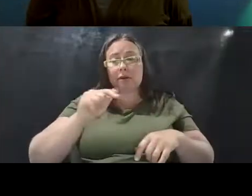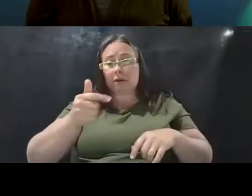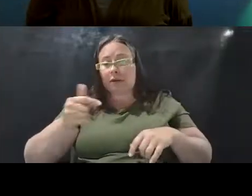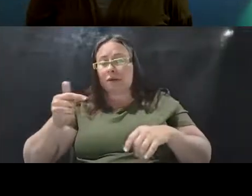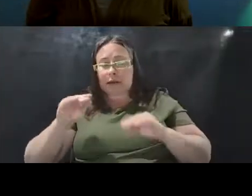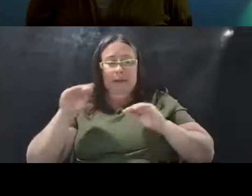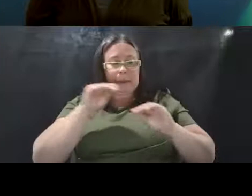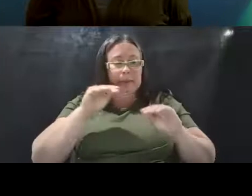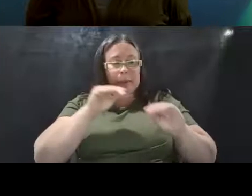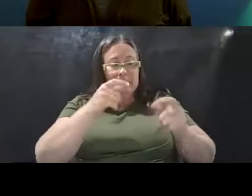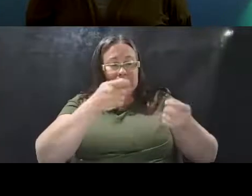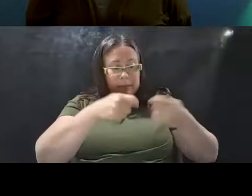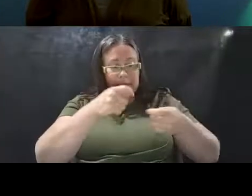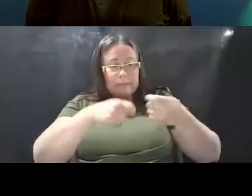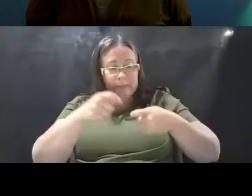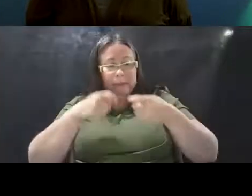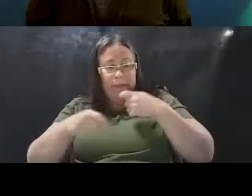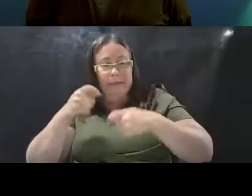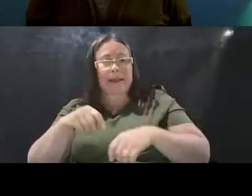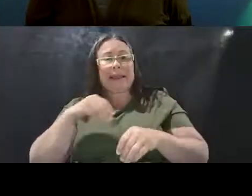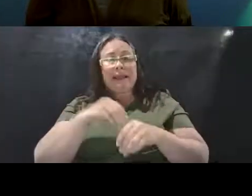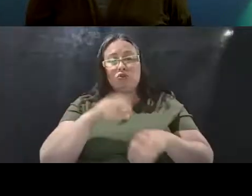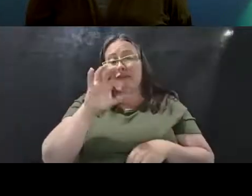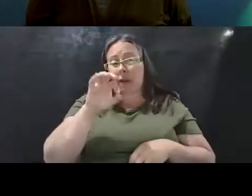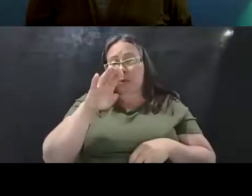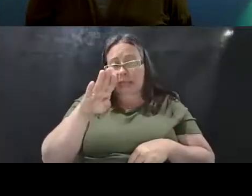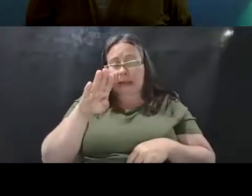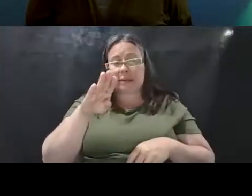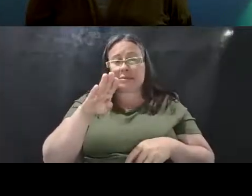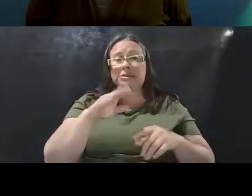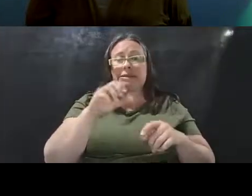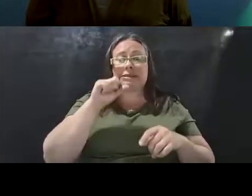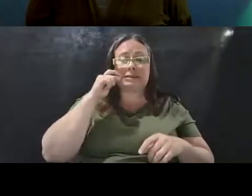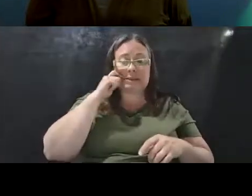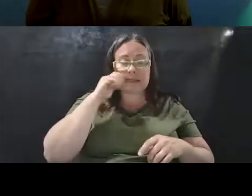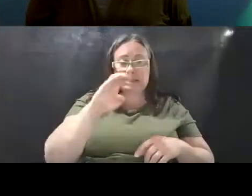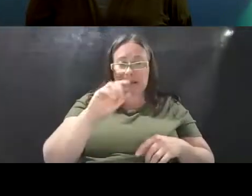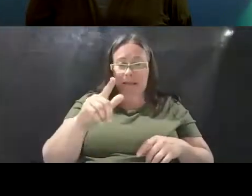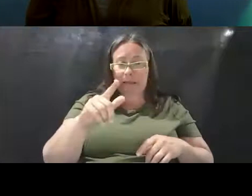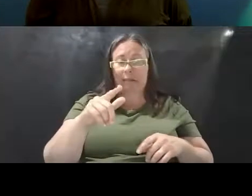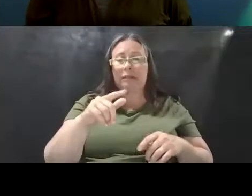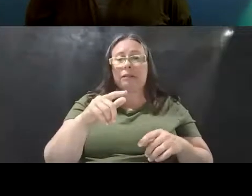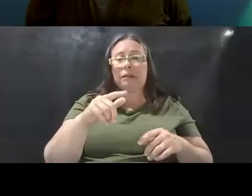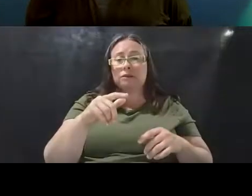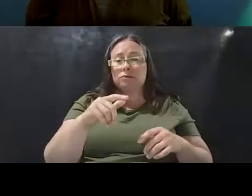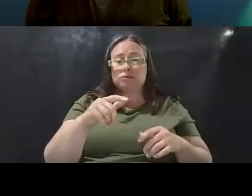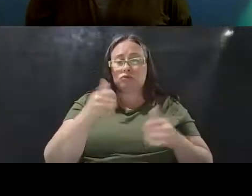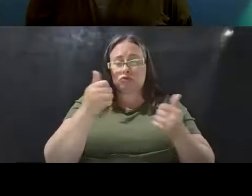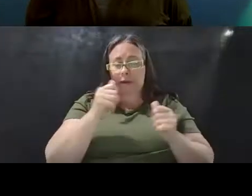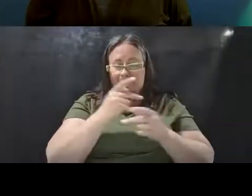back into a skin cell, a fibroblast from the mouse, to see if he could